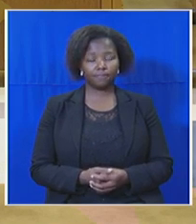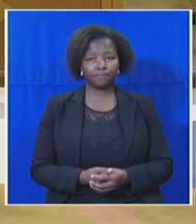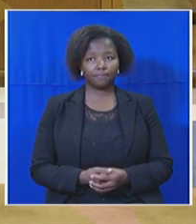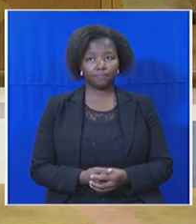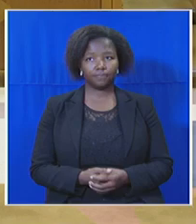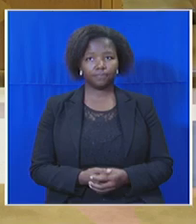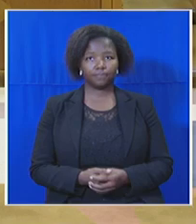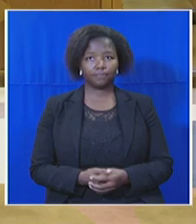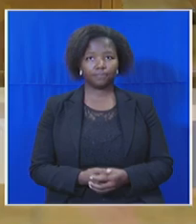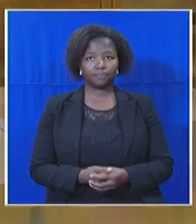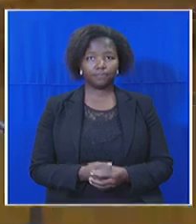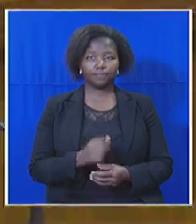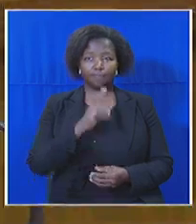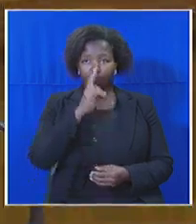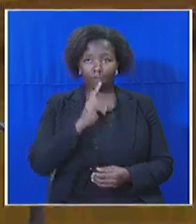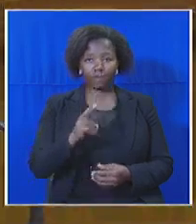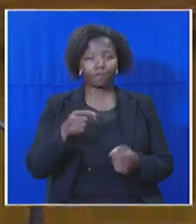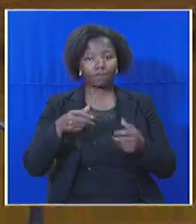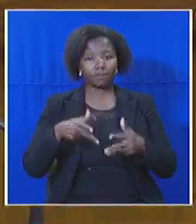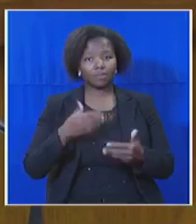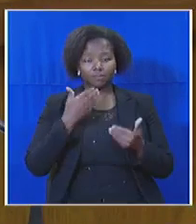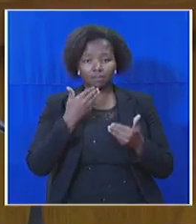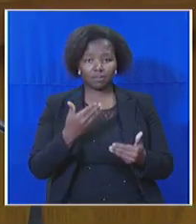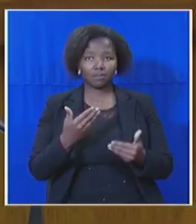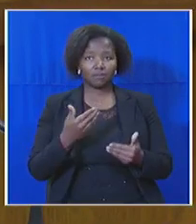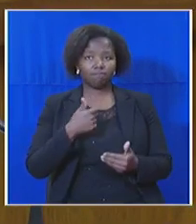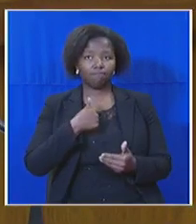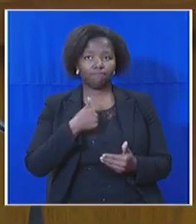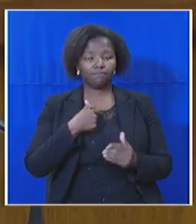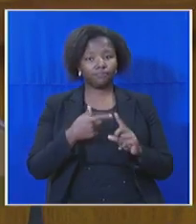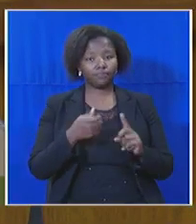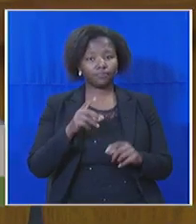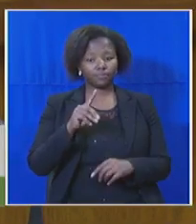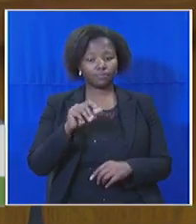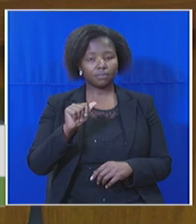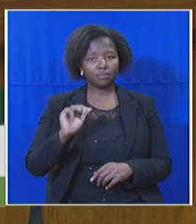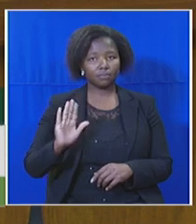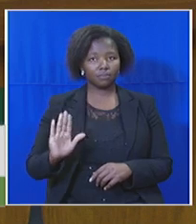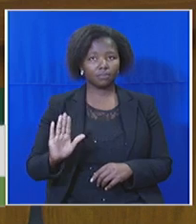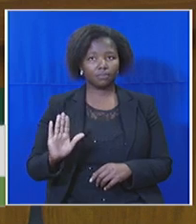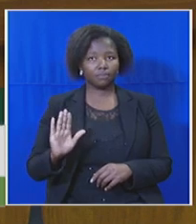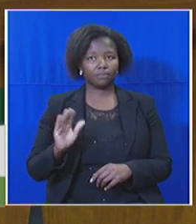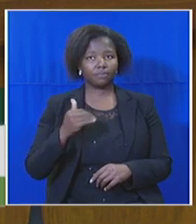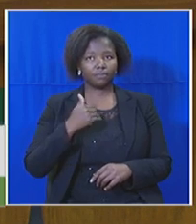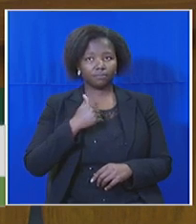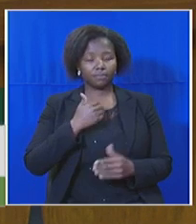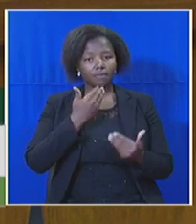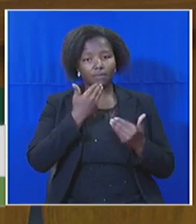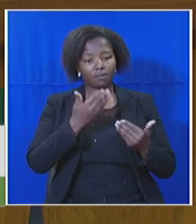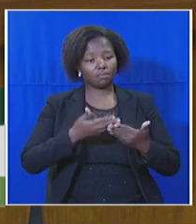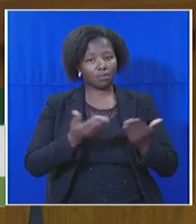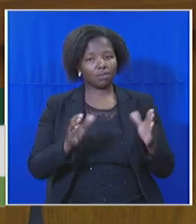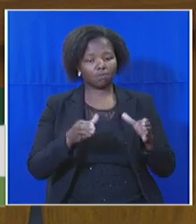Thank you, Honorable Speaker. On behalf of the Democratic Alliance, I would like to thank all parties